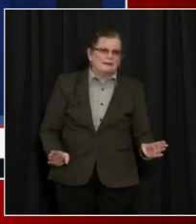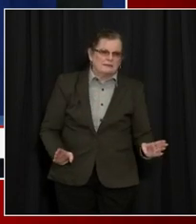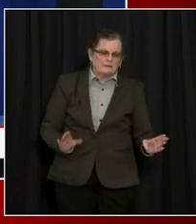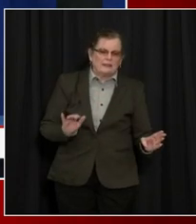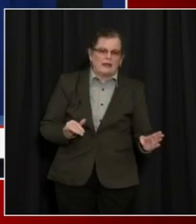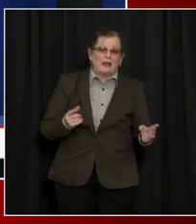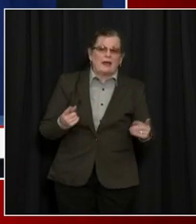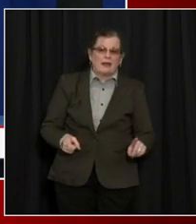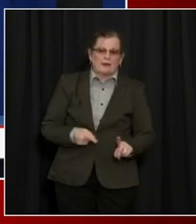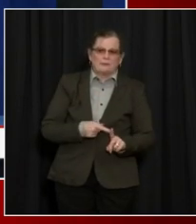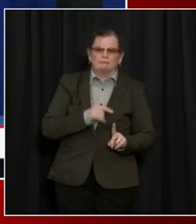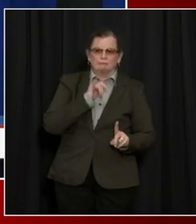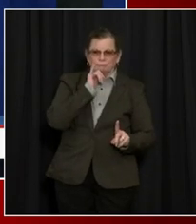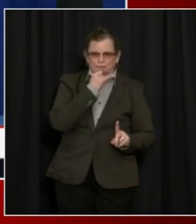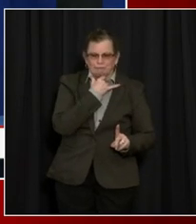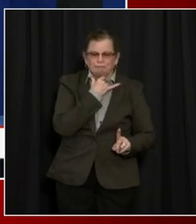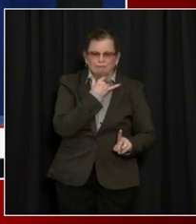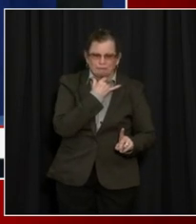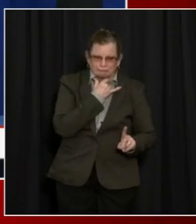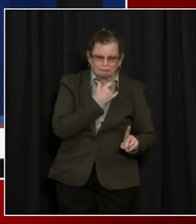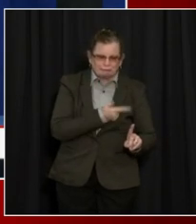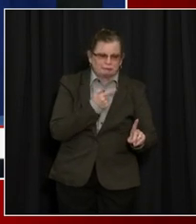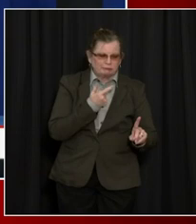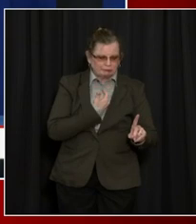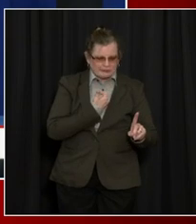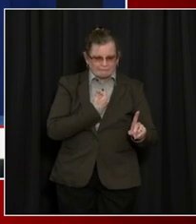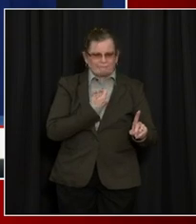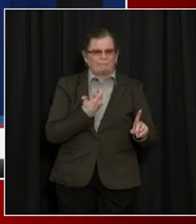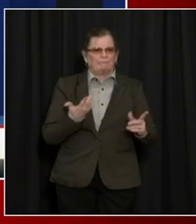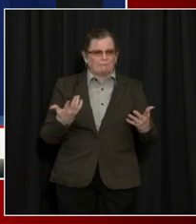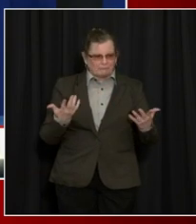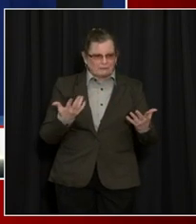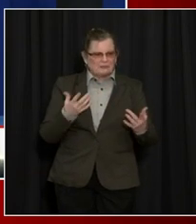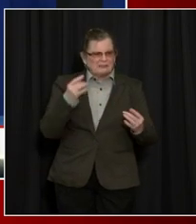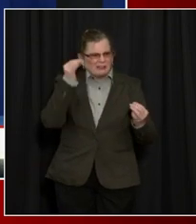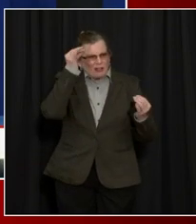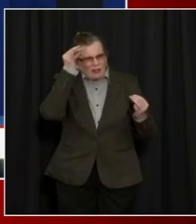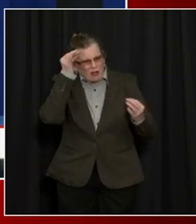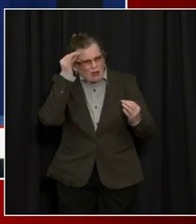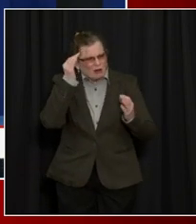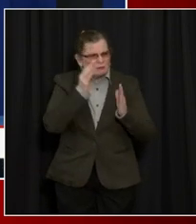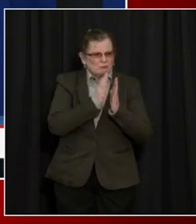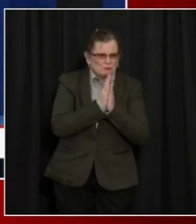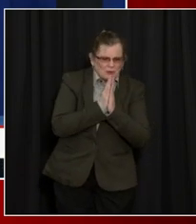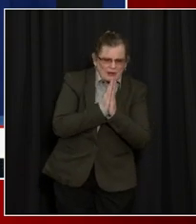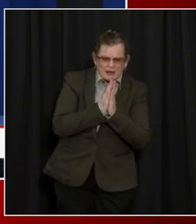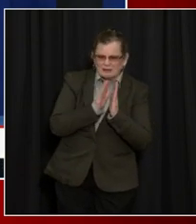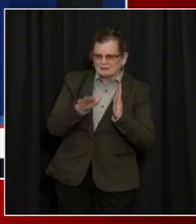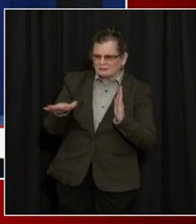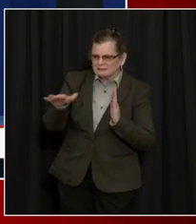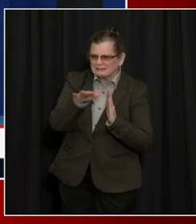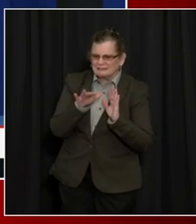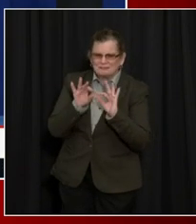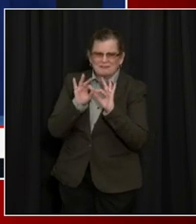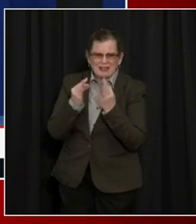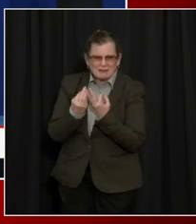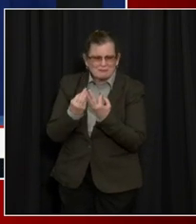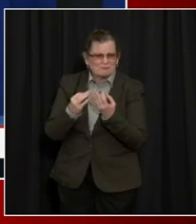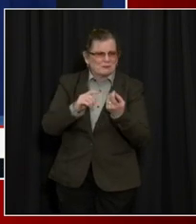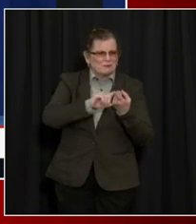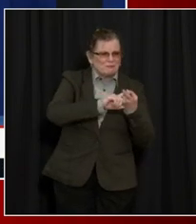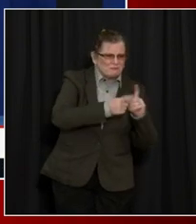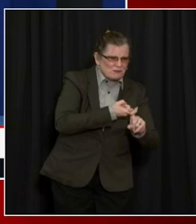discharge. Our thoughts and condolences are with this family and the friends and the victims in each of these cases from this